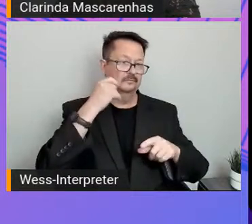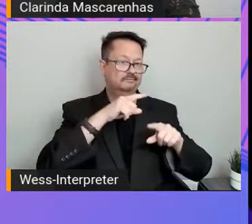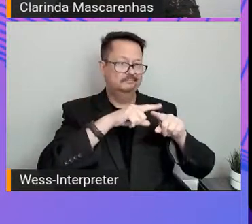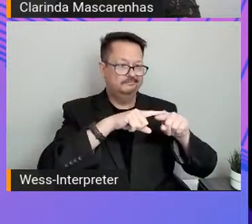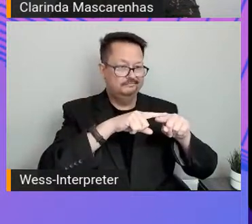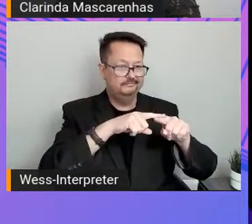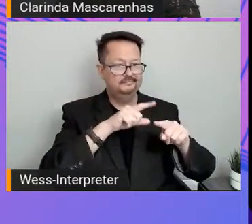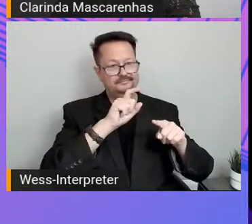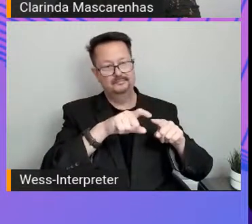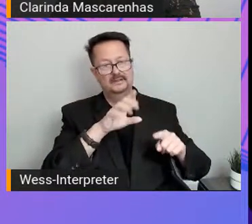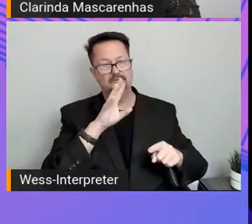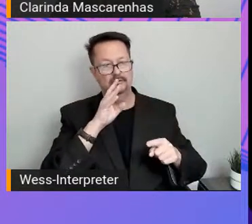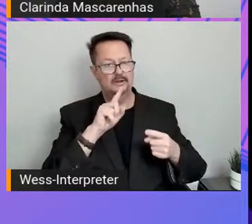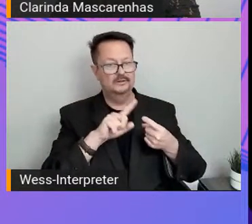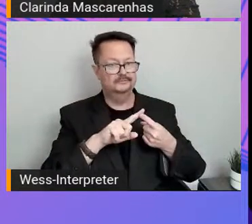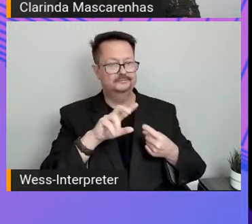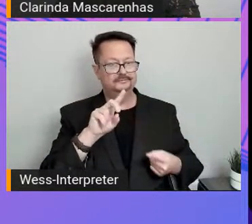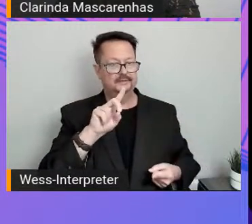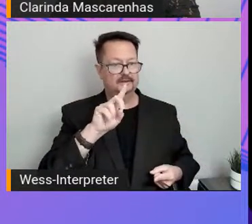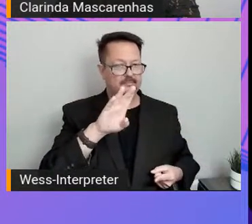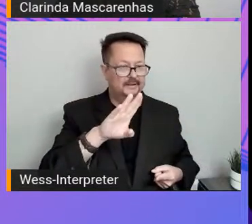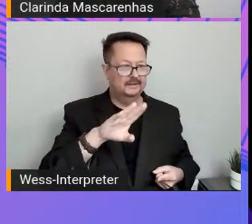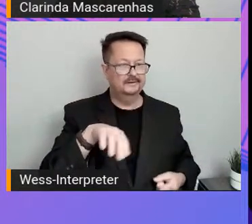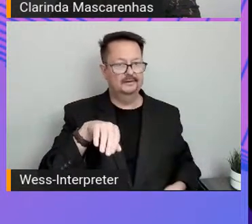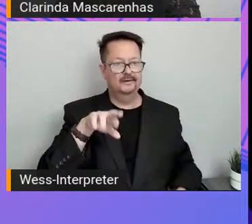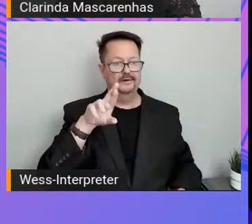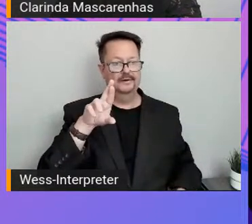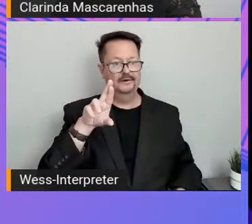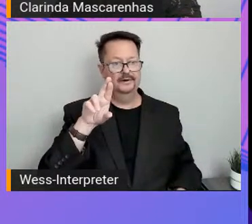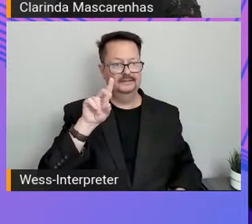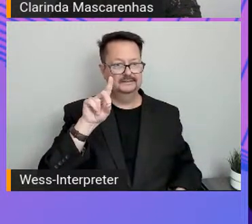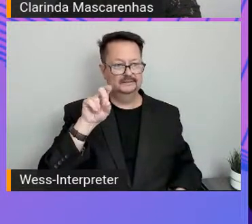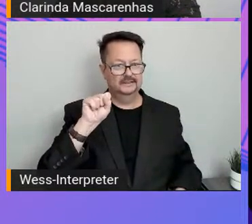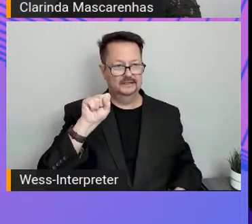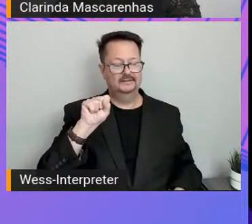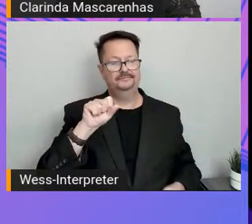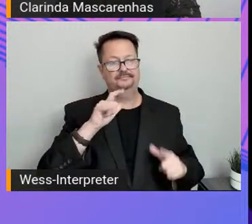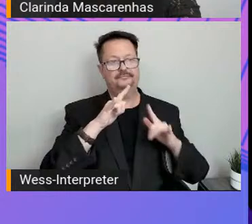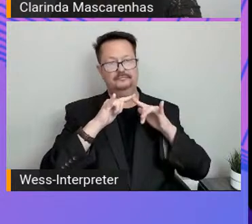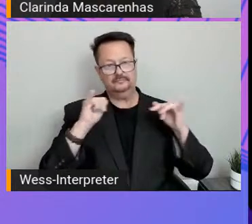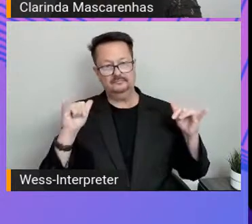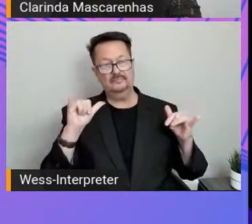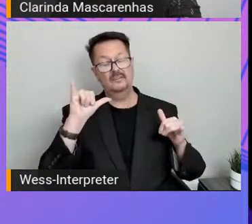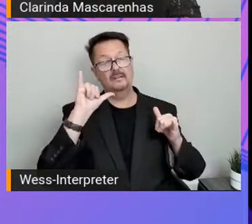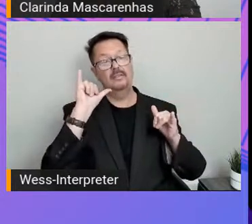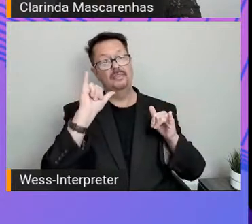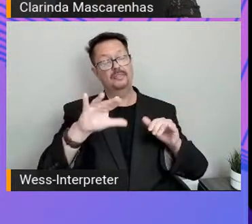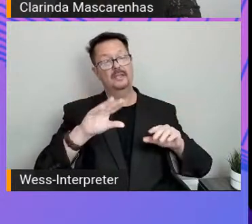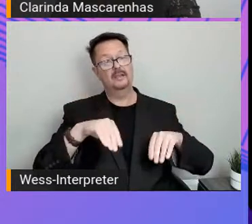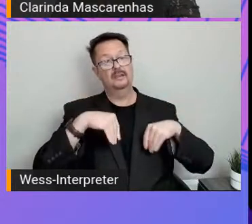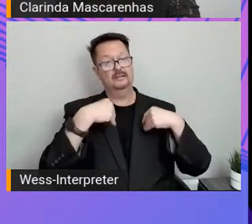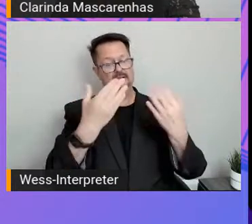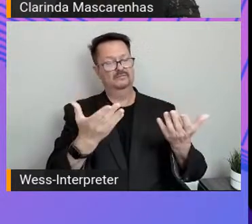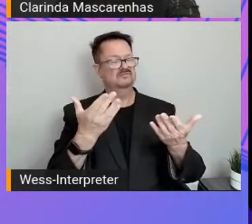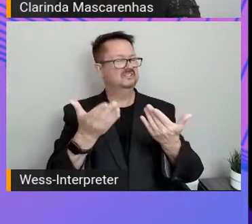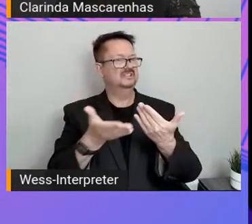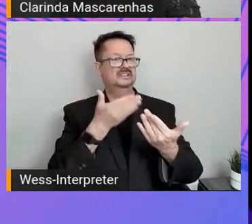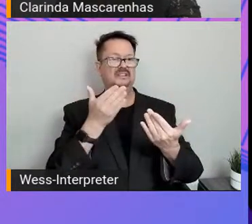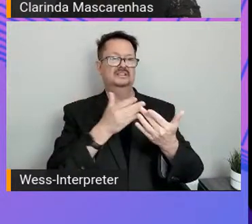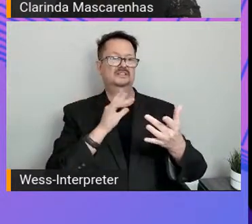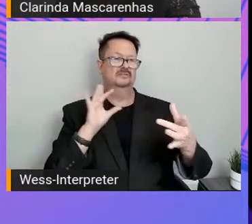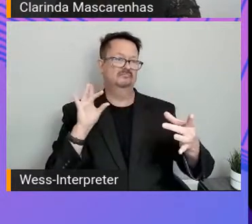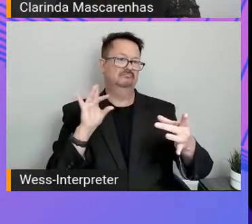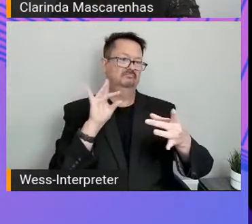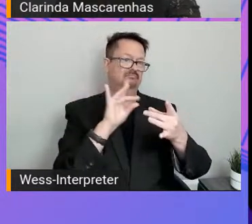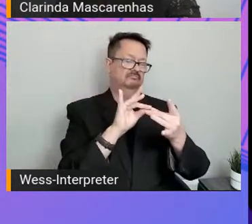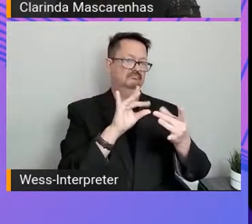to a database, like RDS, etc. And this capability gives you that feature to easily connect